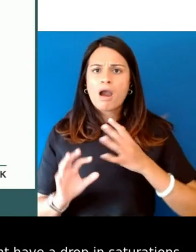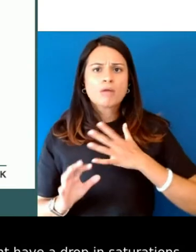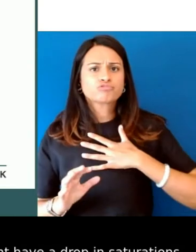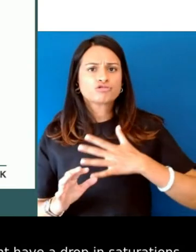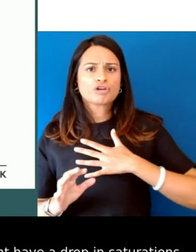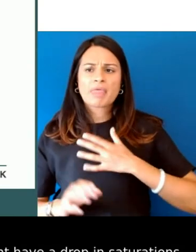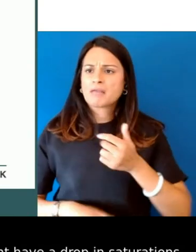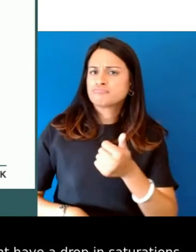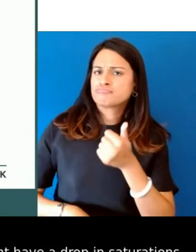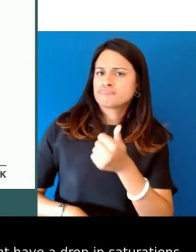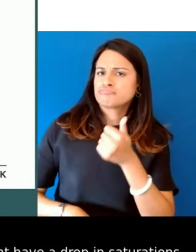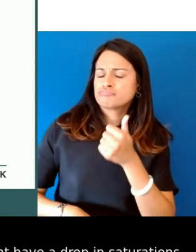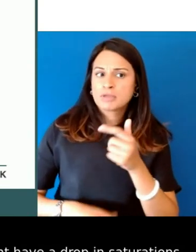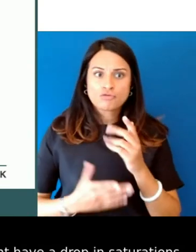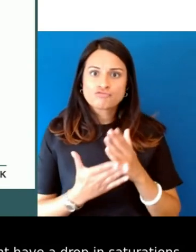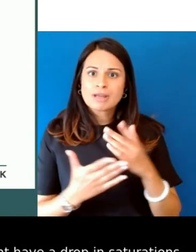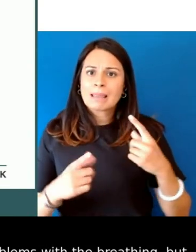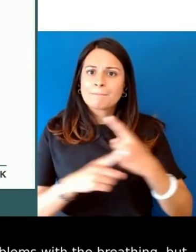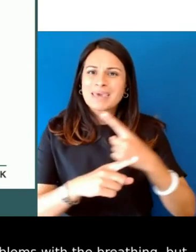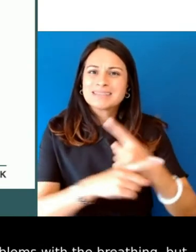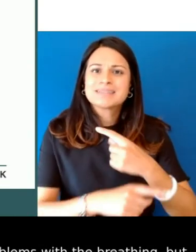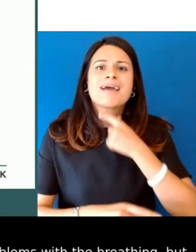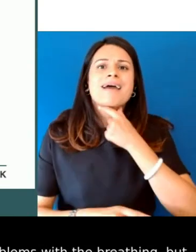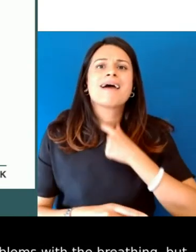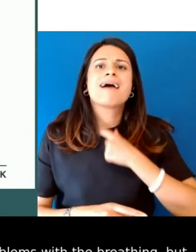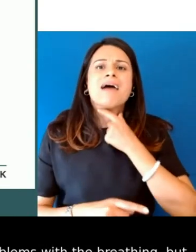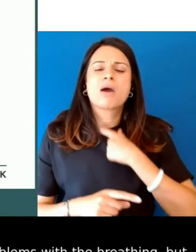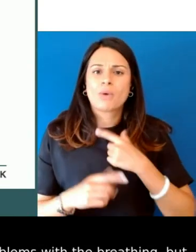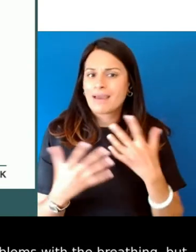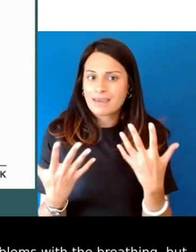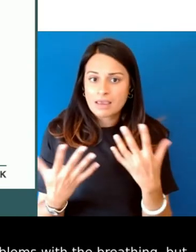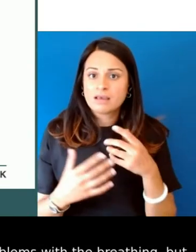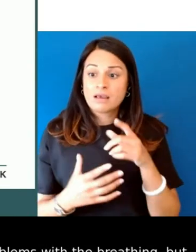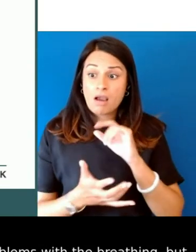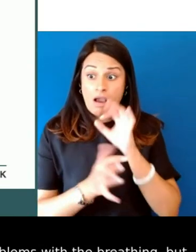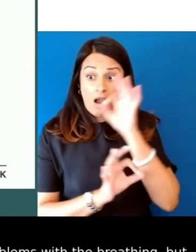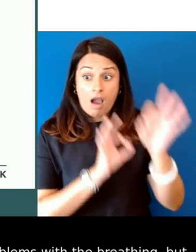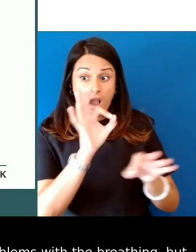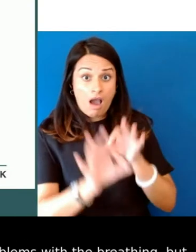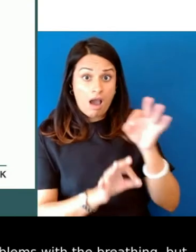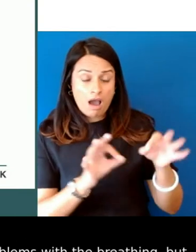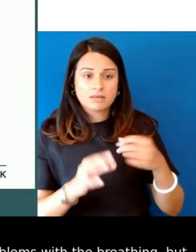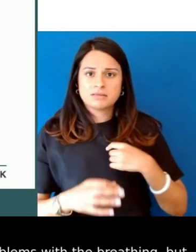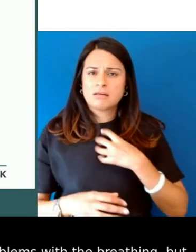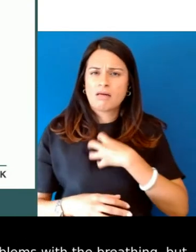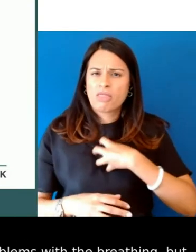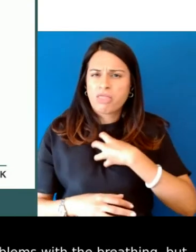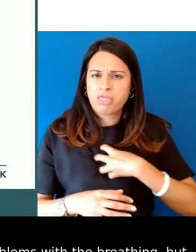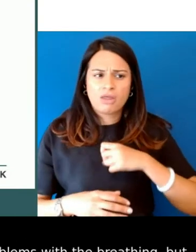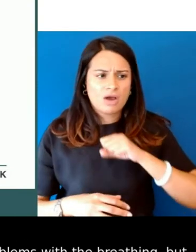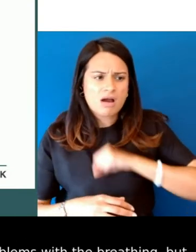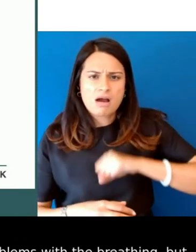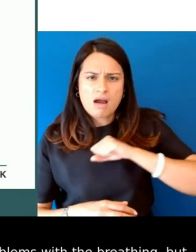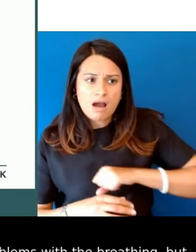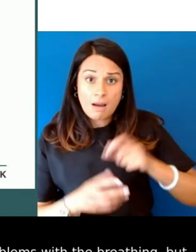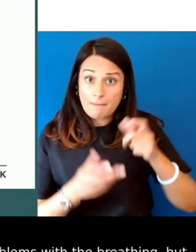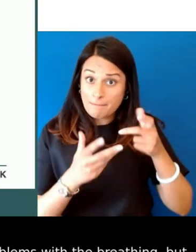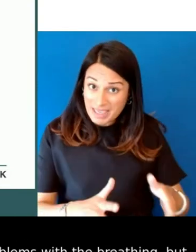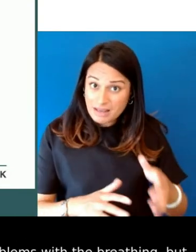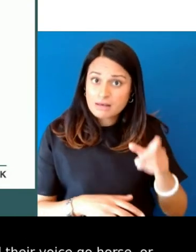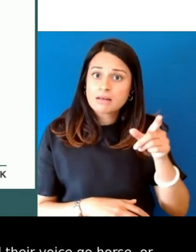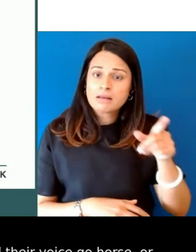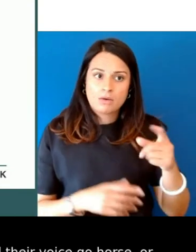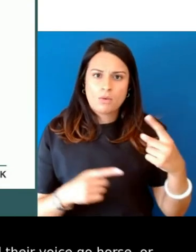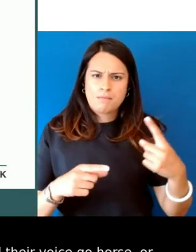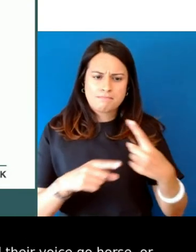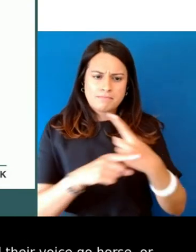they miss the problems with the airway so unless you specifically say did their voice go horse or were they coughing you will often miss some of the more